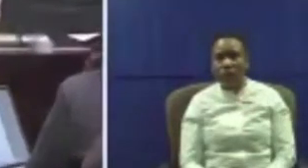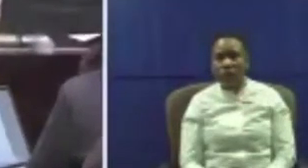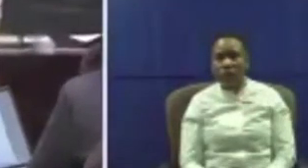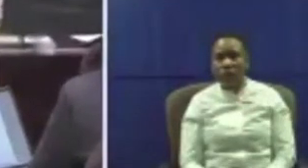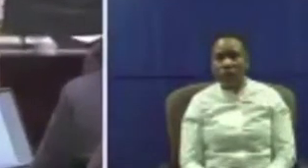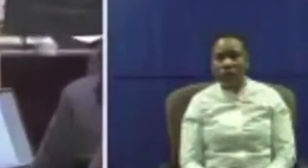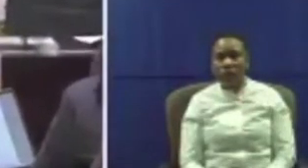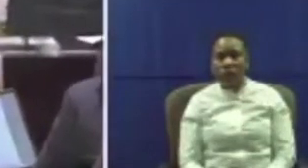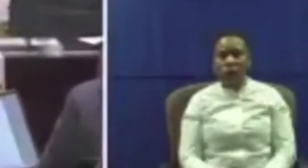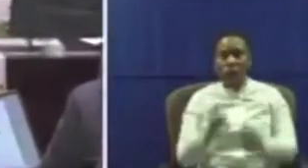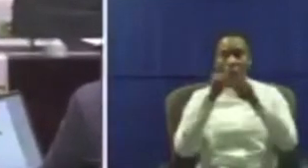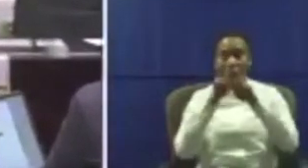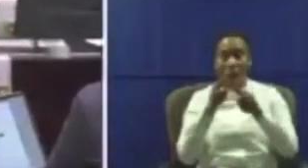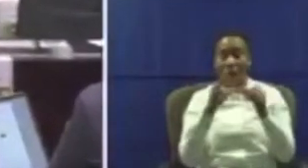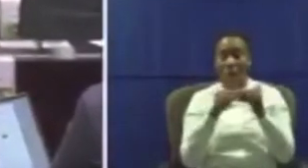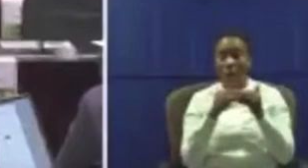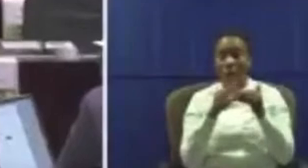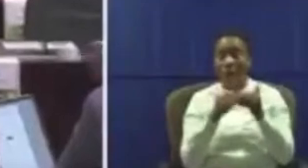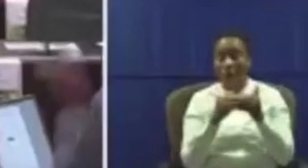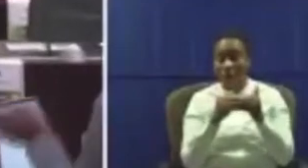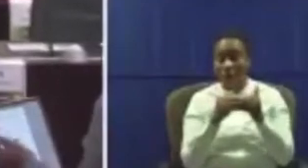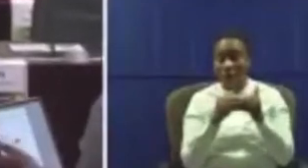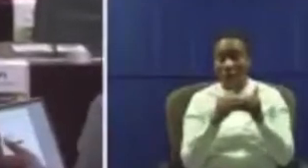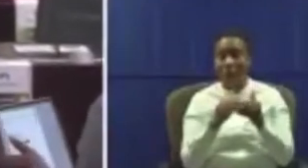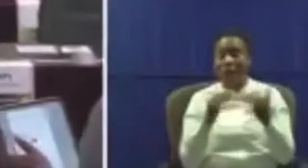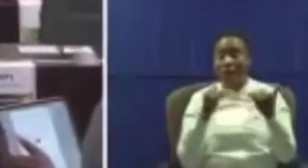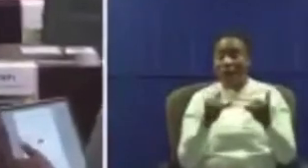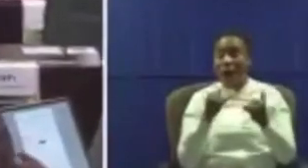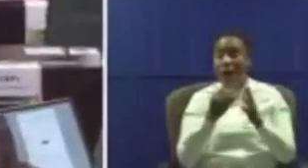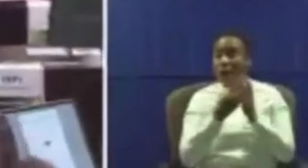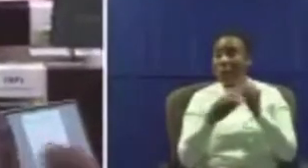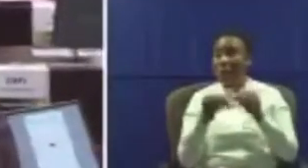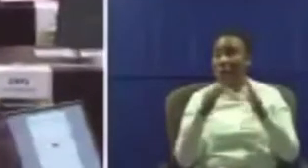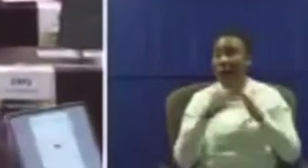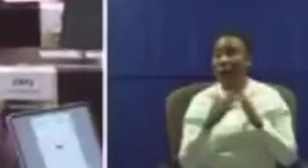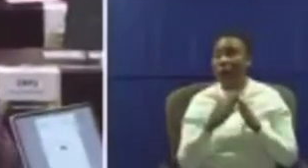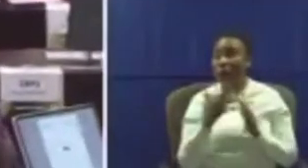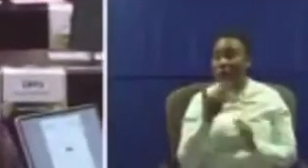Honorable members, will you now leave the house?